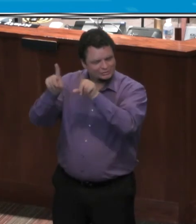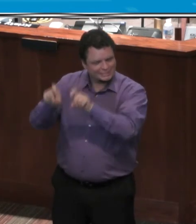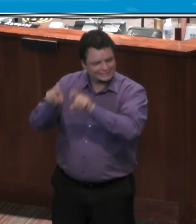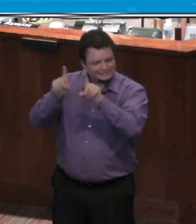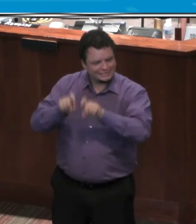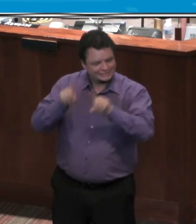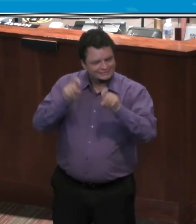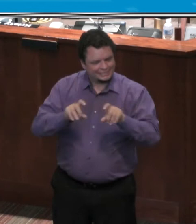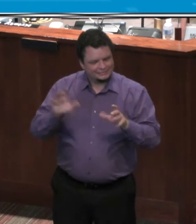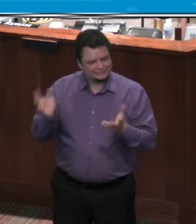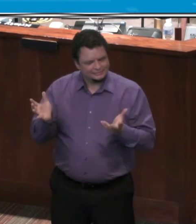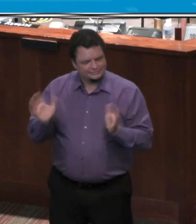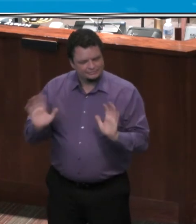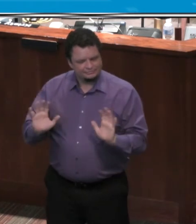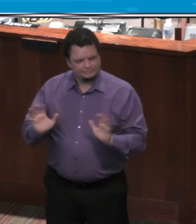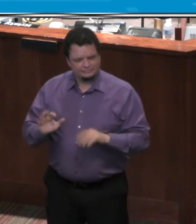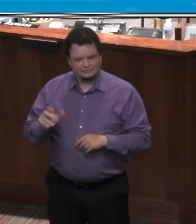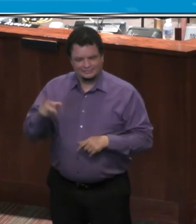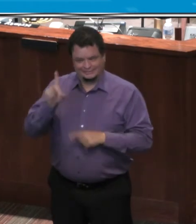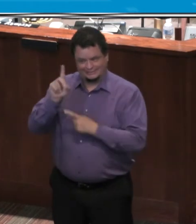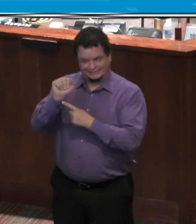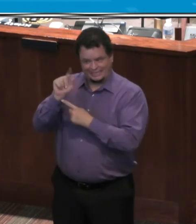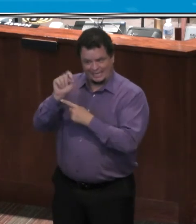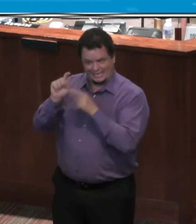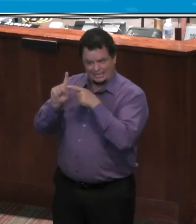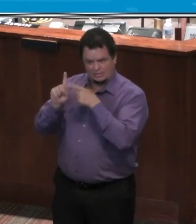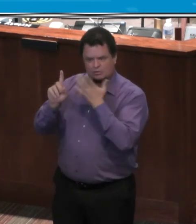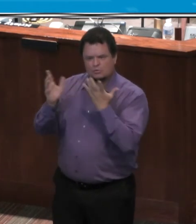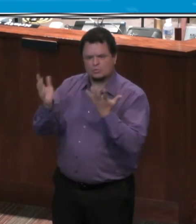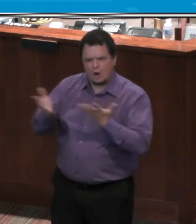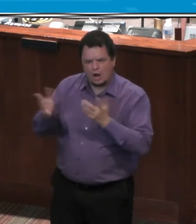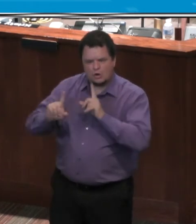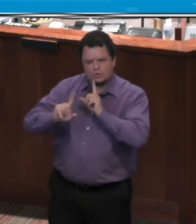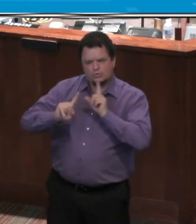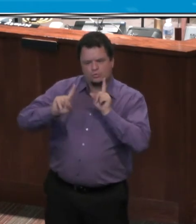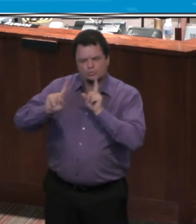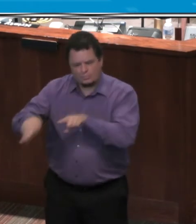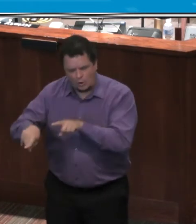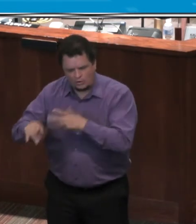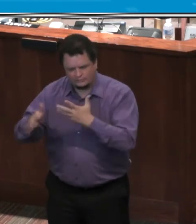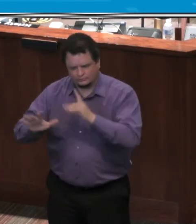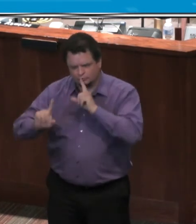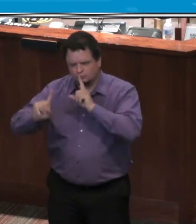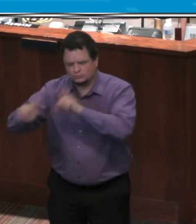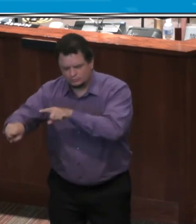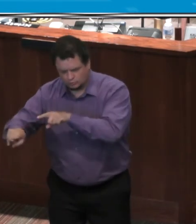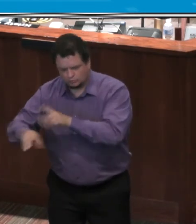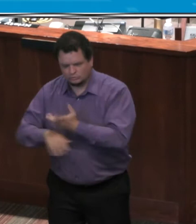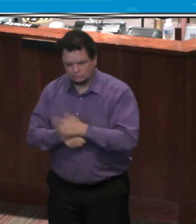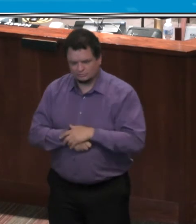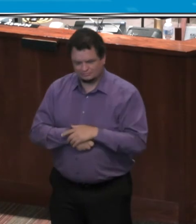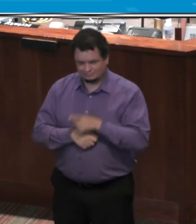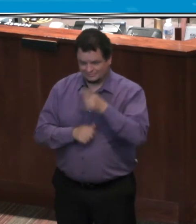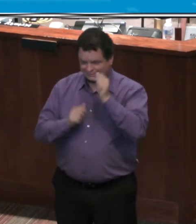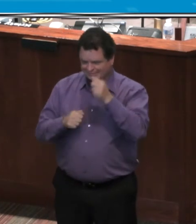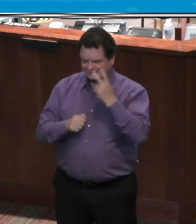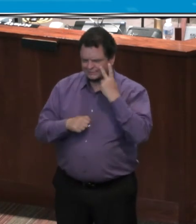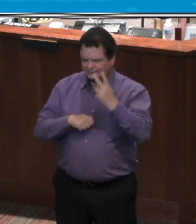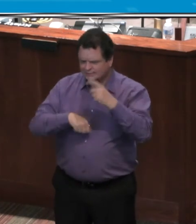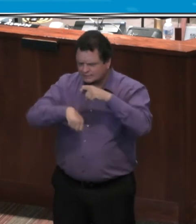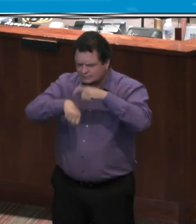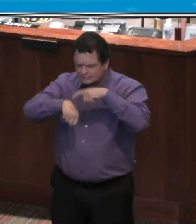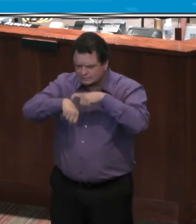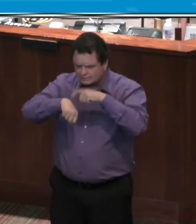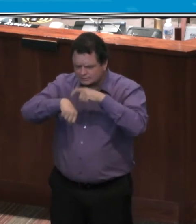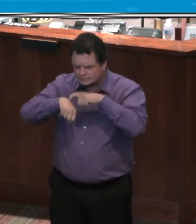reported date, and for tests, those are the time that the test is actually reported, not that the specimen is collected. And you can see all the